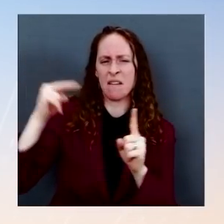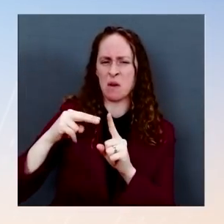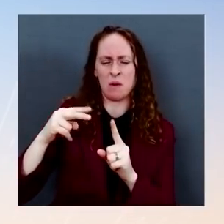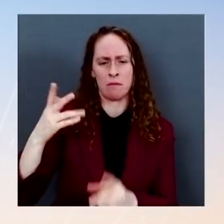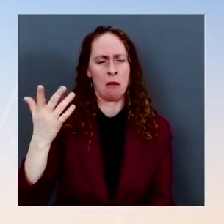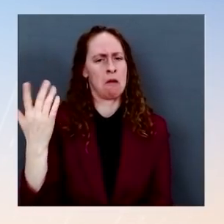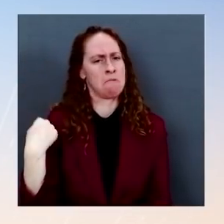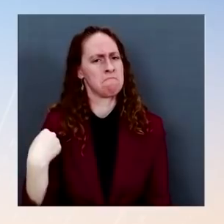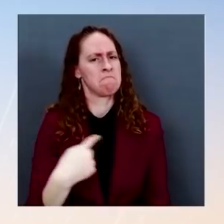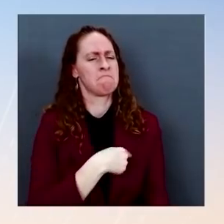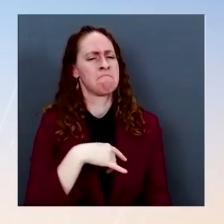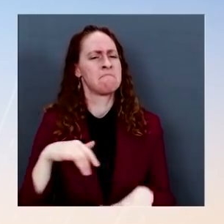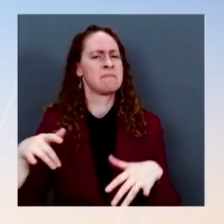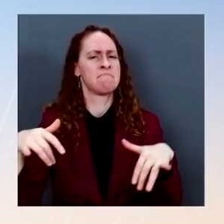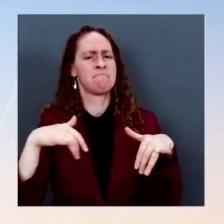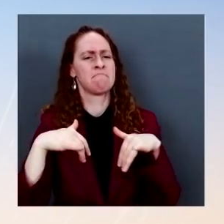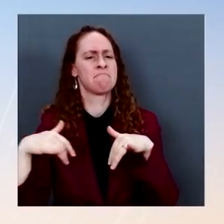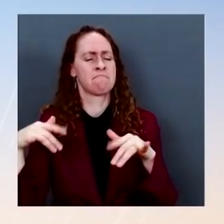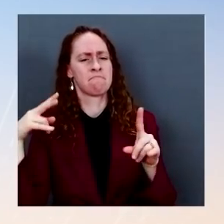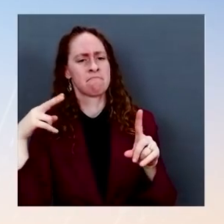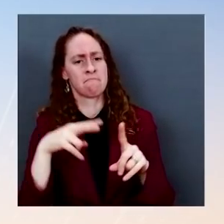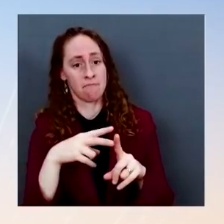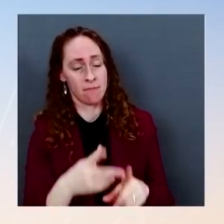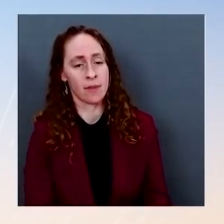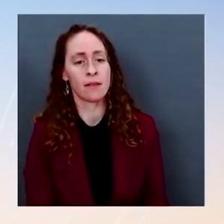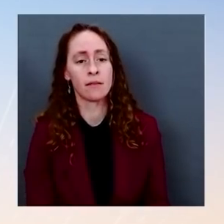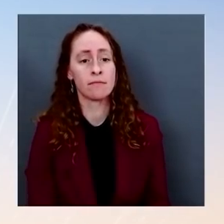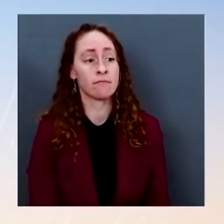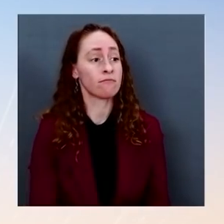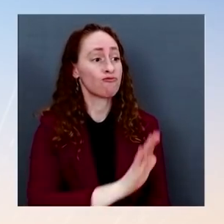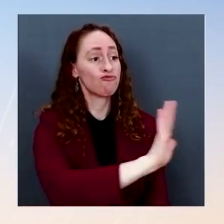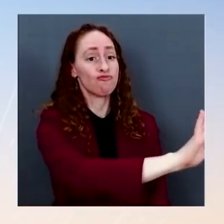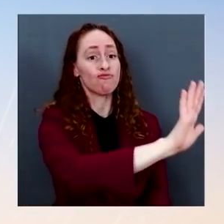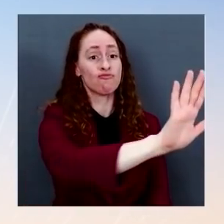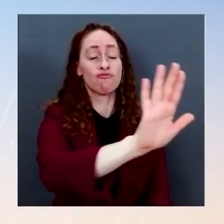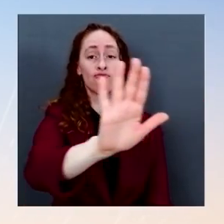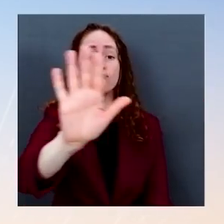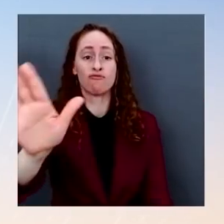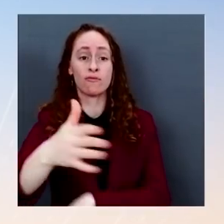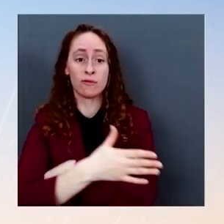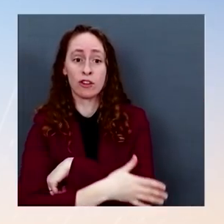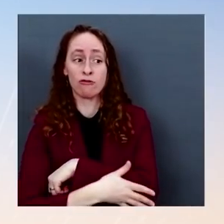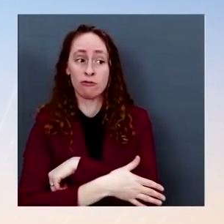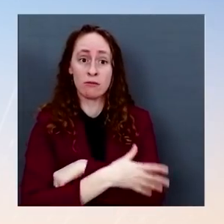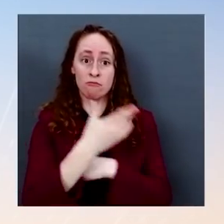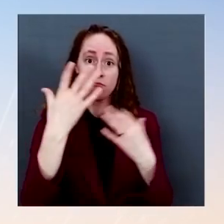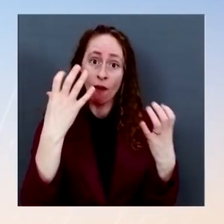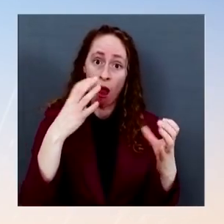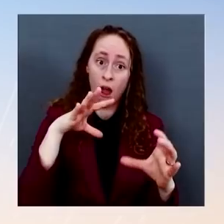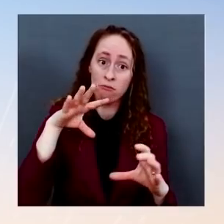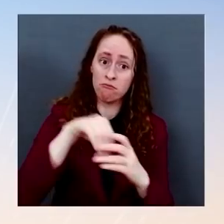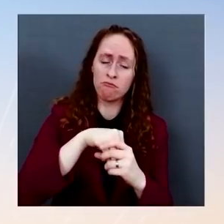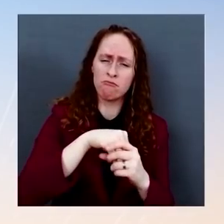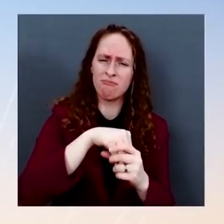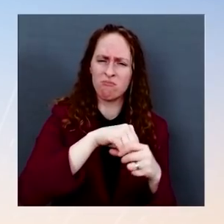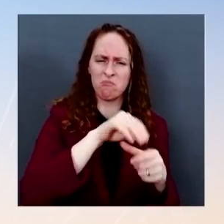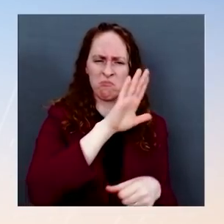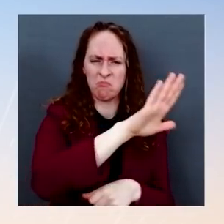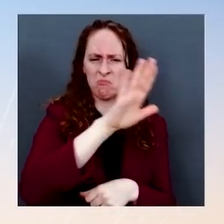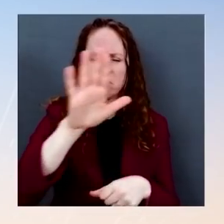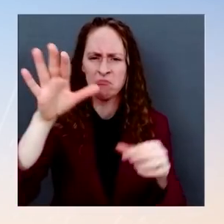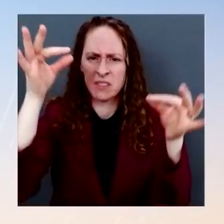of European security and has been agreed to and reaffirmed many times over the years. This remains U.S. policy today. I mean, it is we support